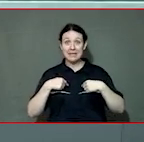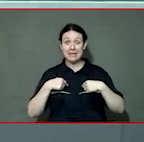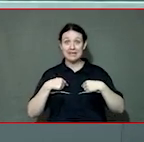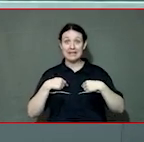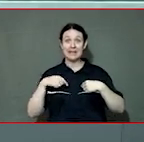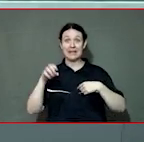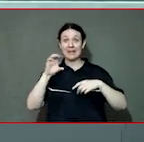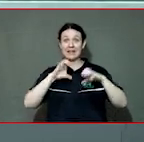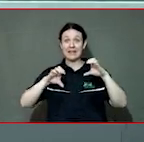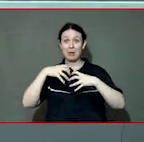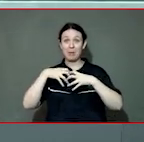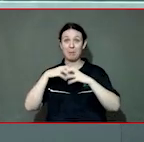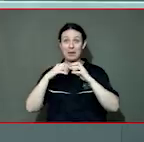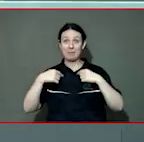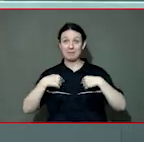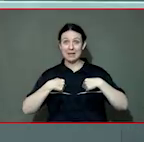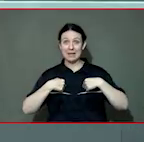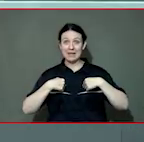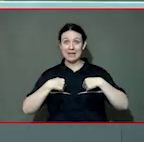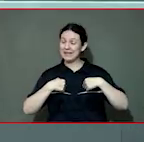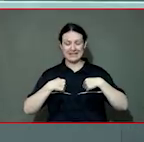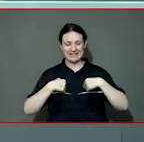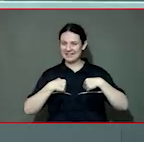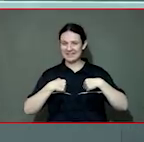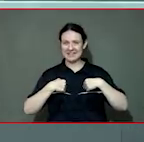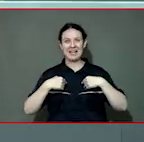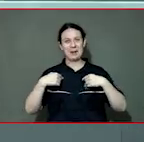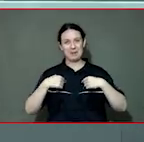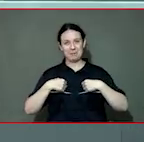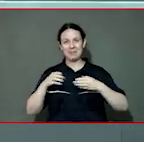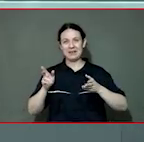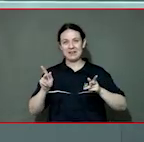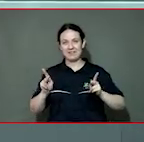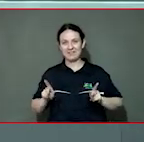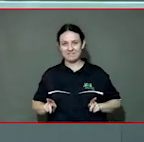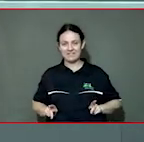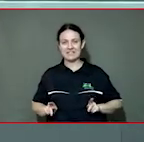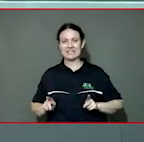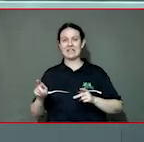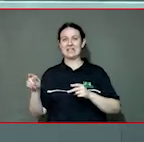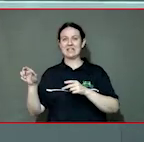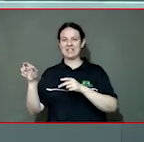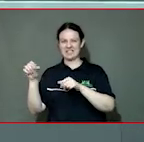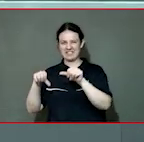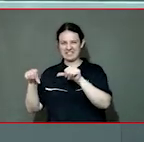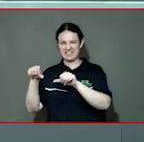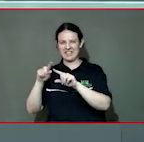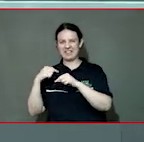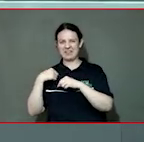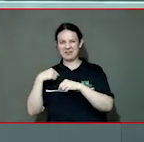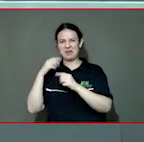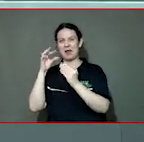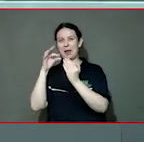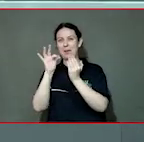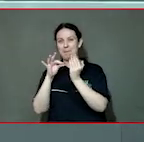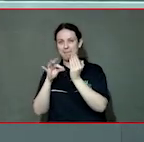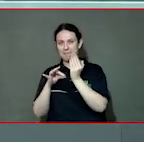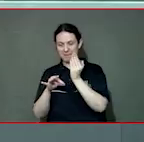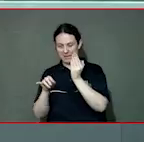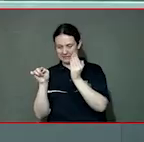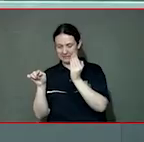the at physical science, but the physics part. So I'm a deputy chief marker at the